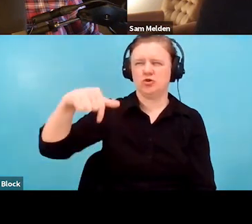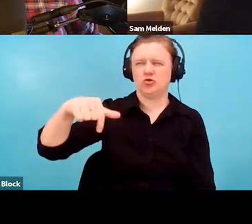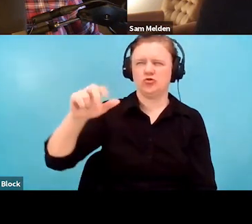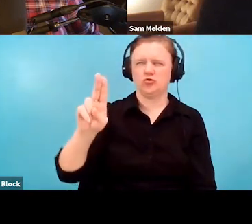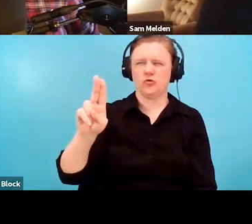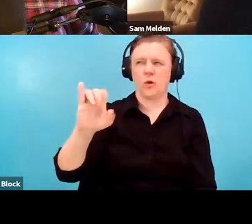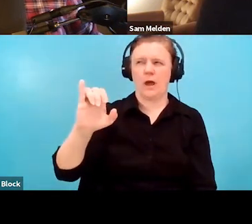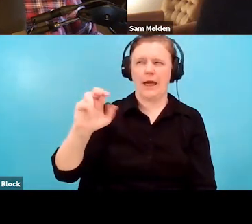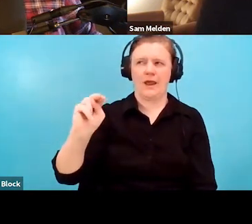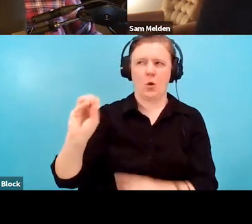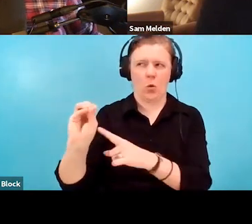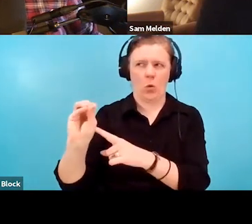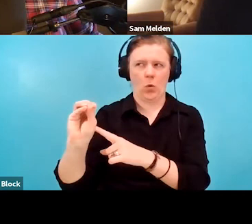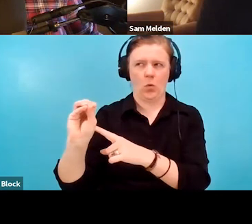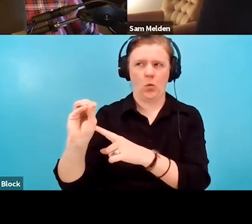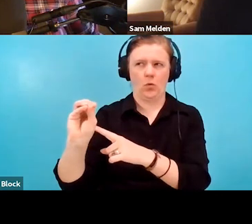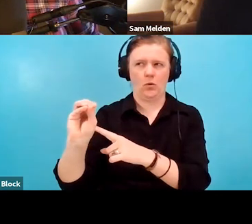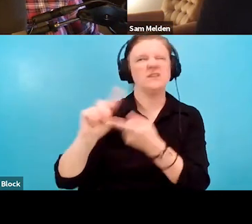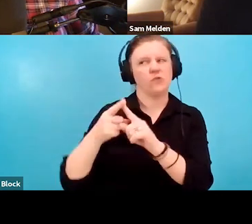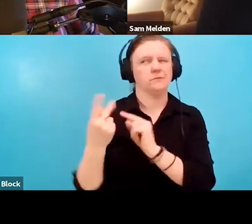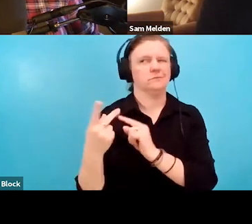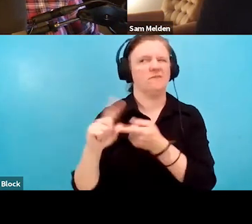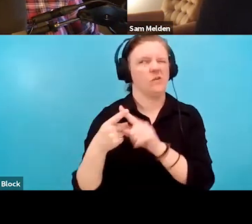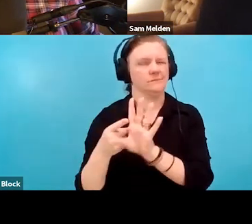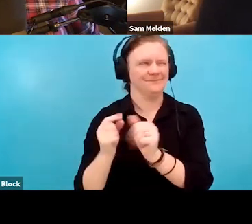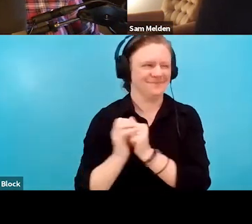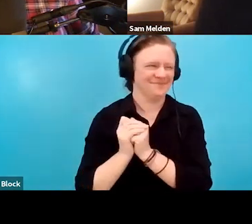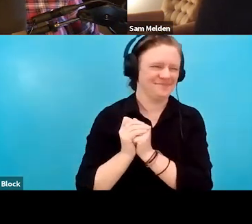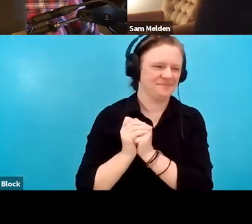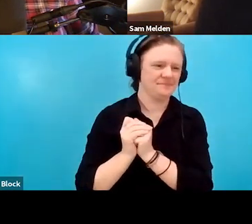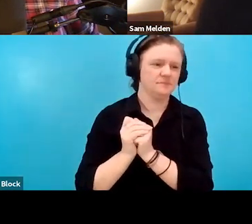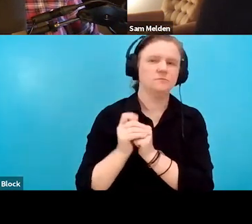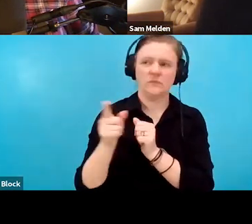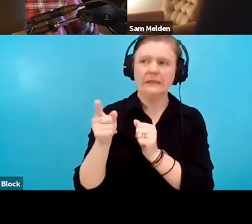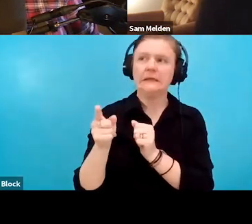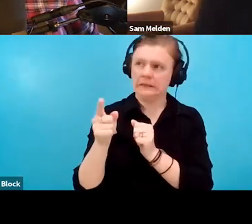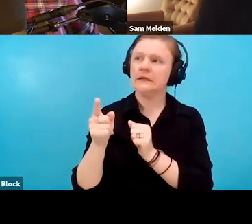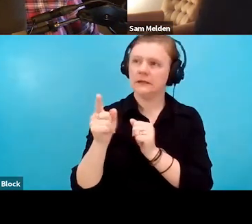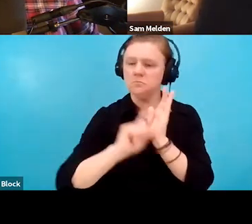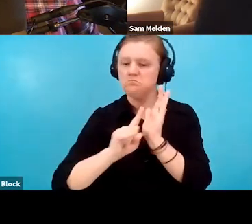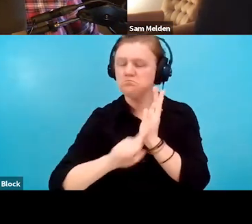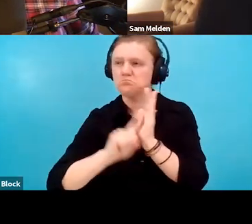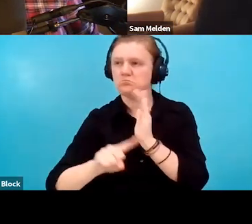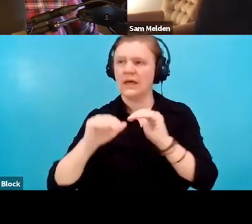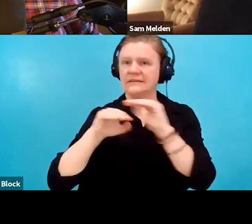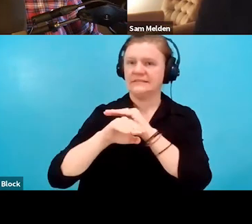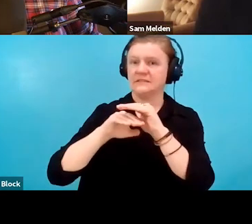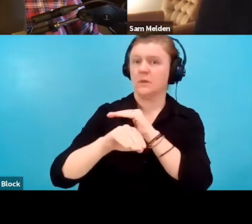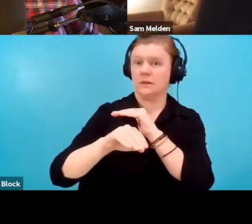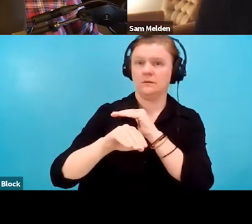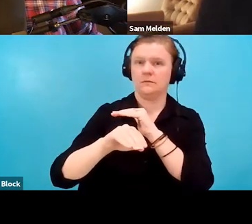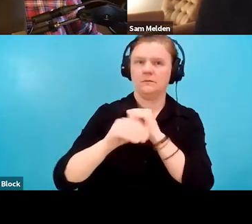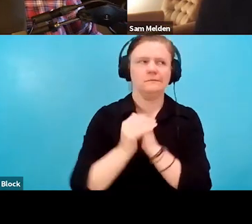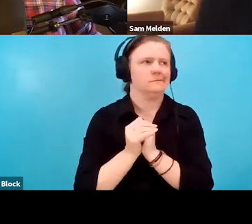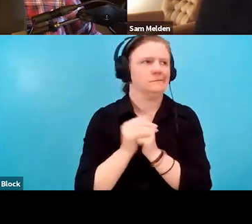A-C-Q-U-I-N-O. I hate to call out Stephen, but he's a friend. He reports on accessibility for, I'm now forgetting